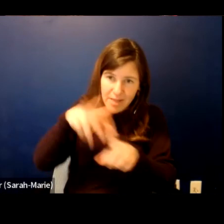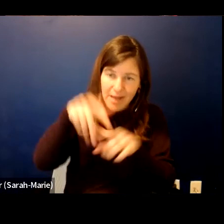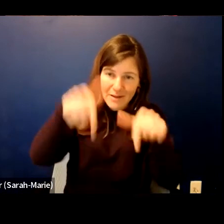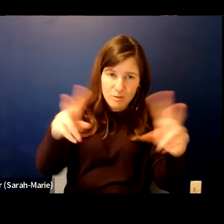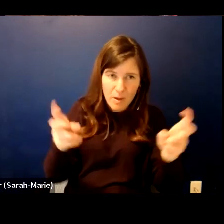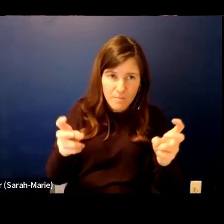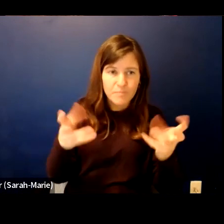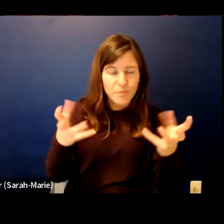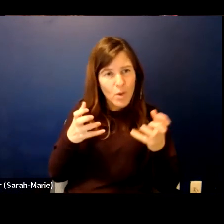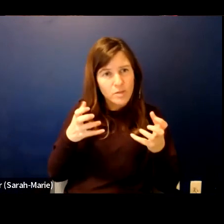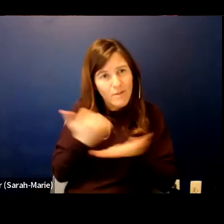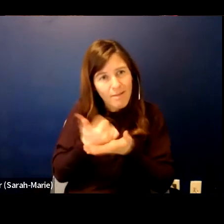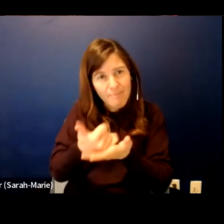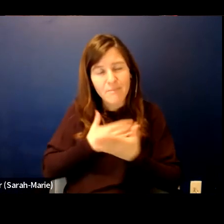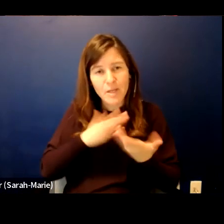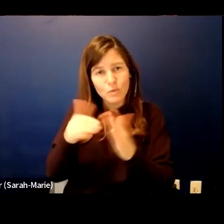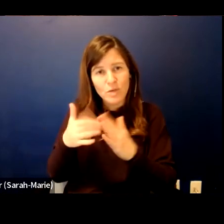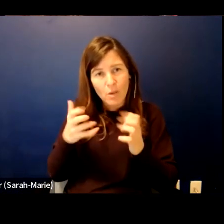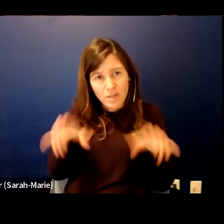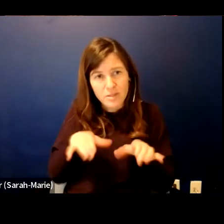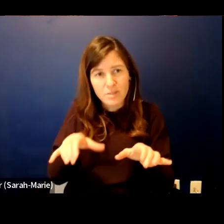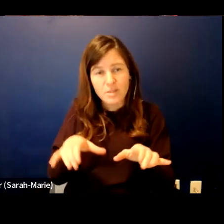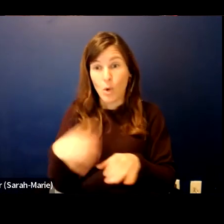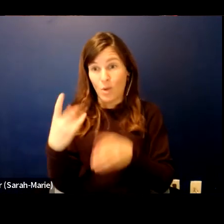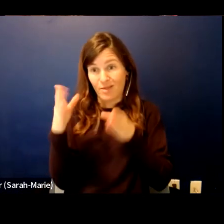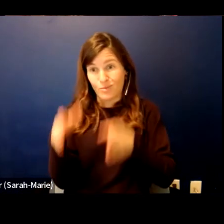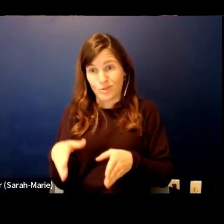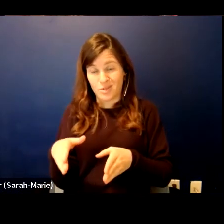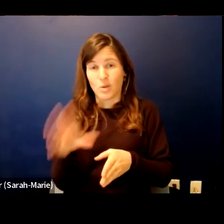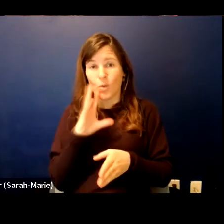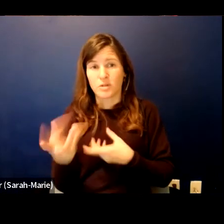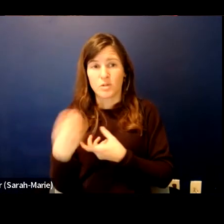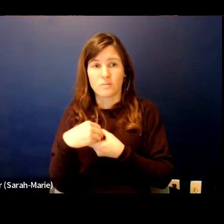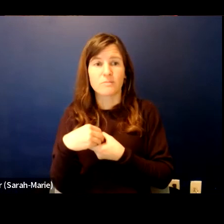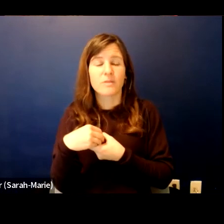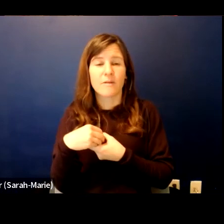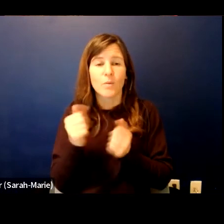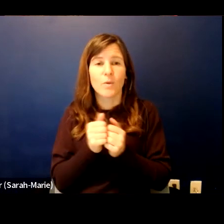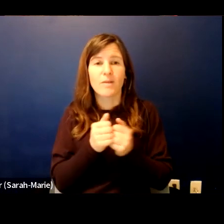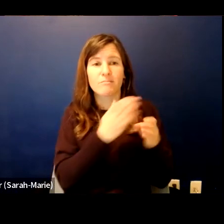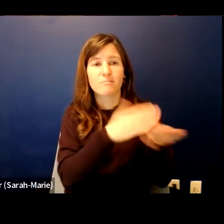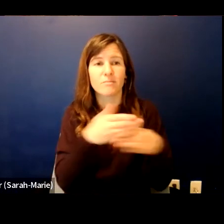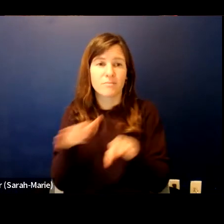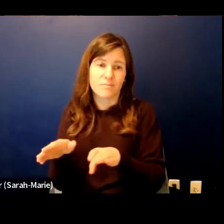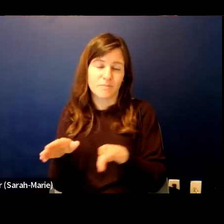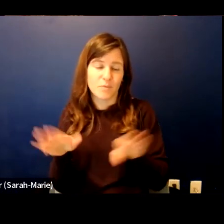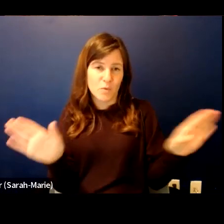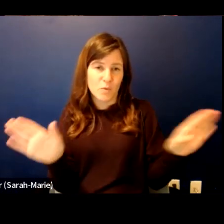do this for my community. And one of those people will be with us in the breakout rooms when we spin off in a minute.